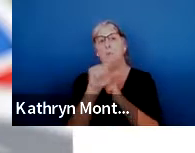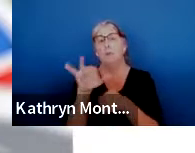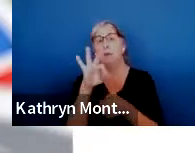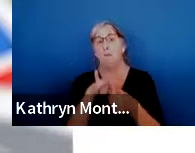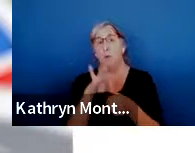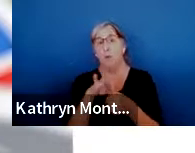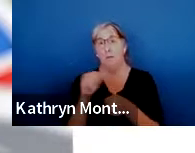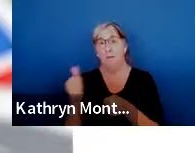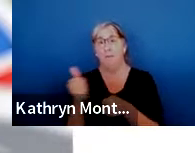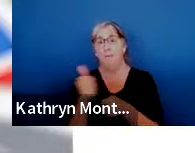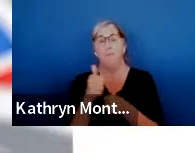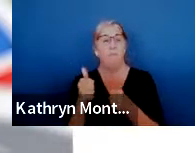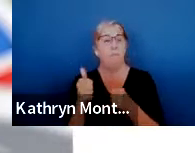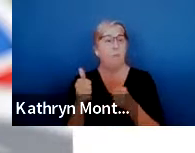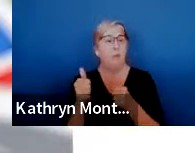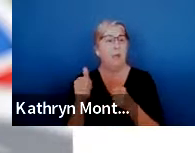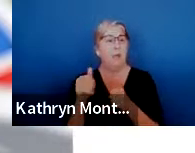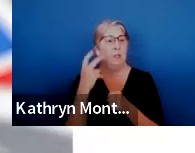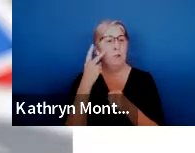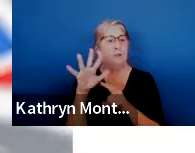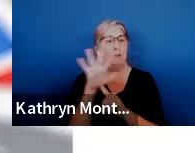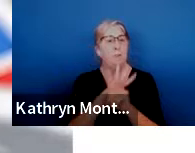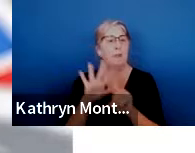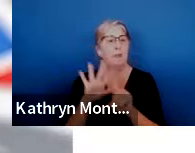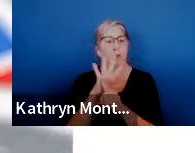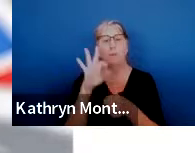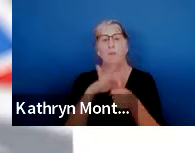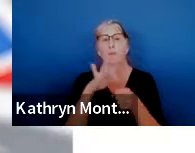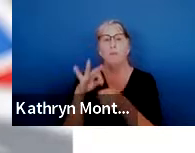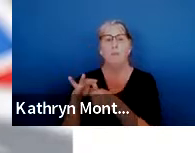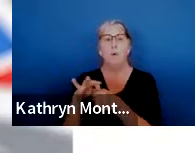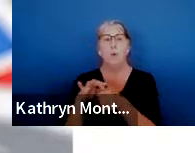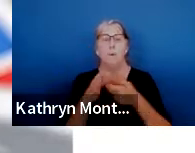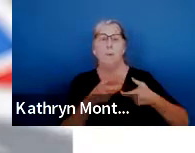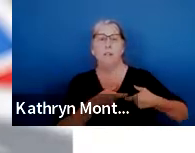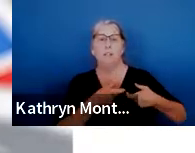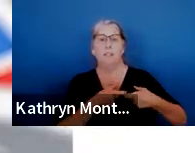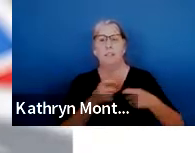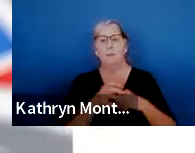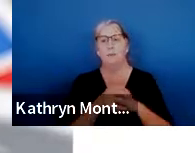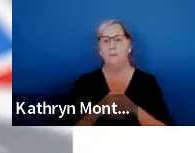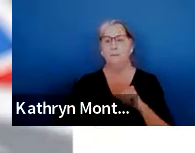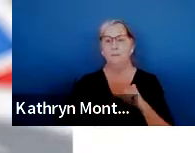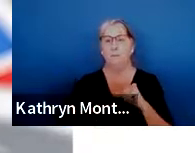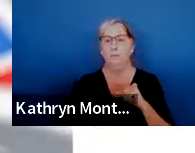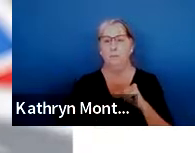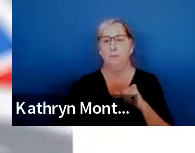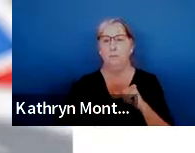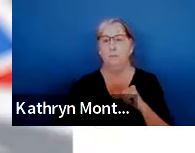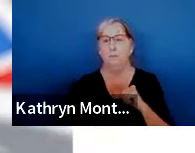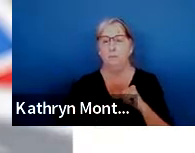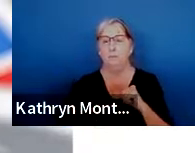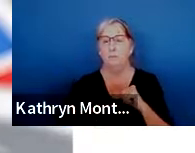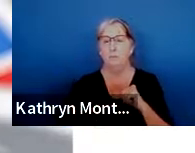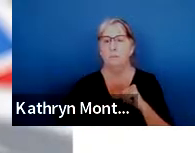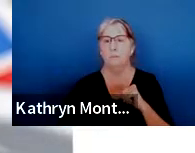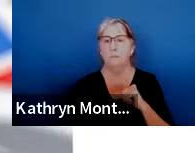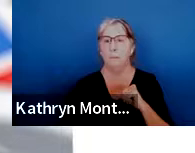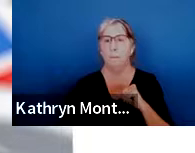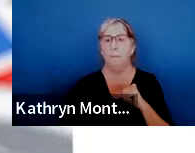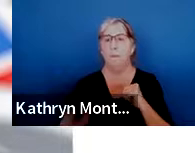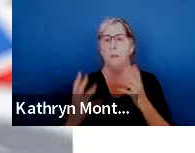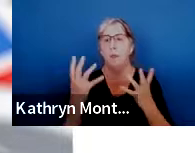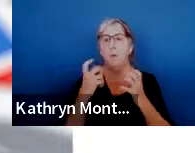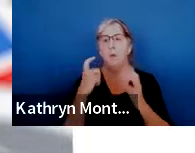backdrop of vote campaign buttons. We'd like to recognize our